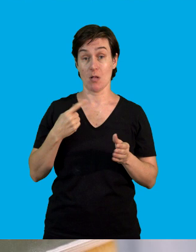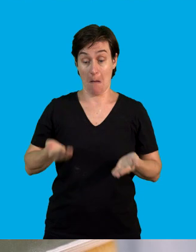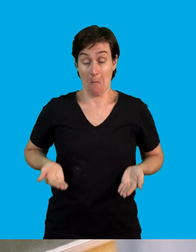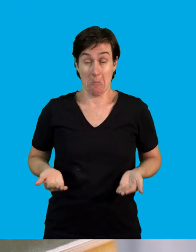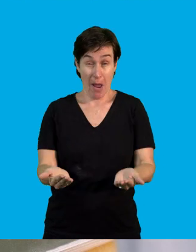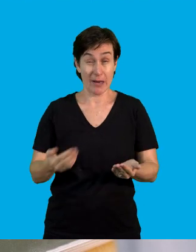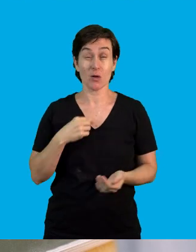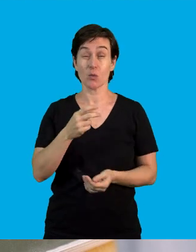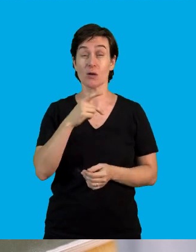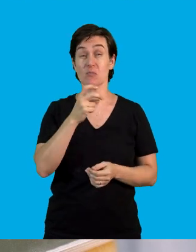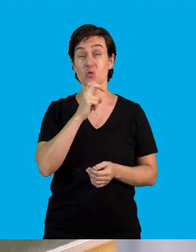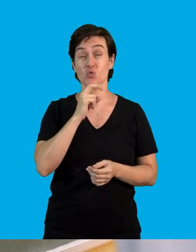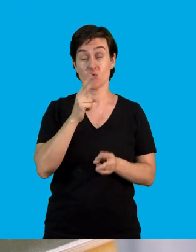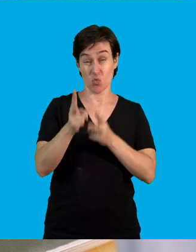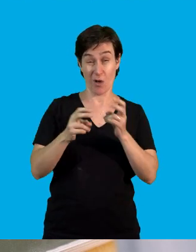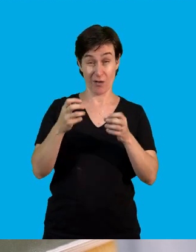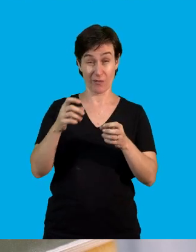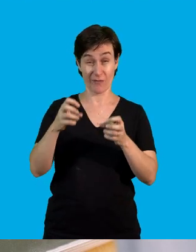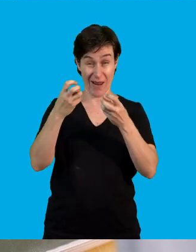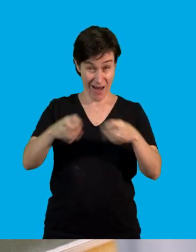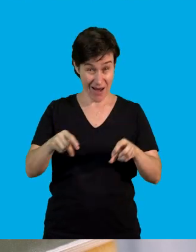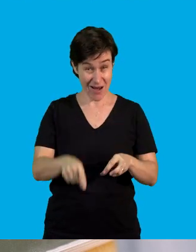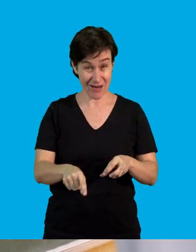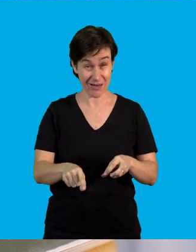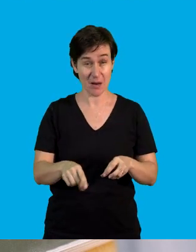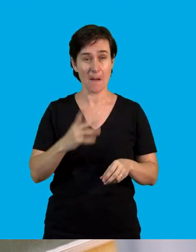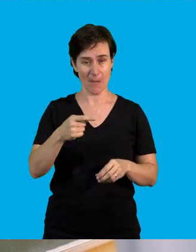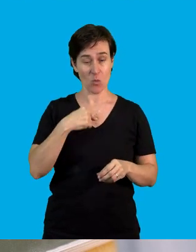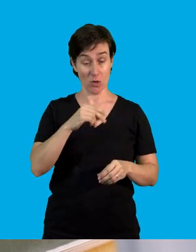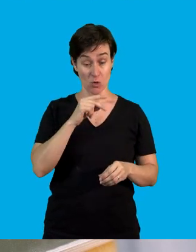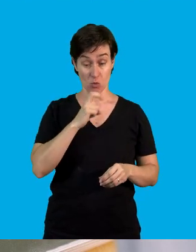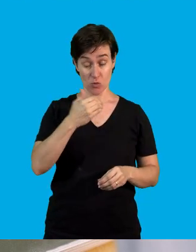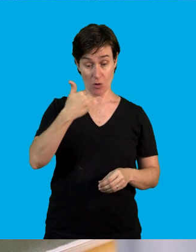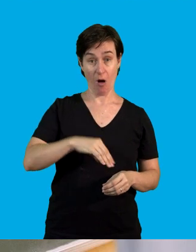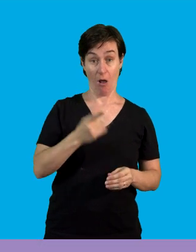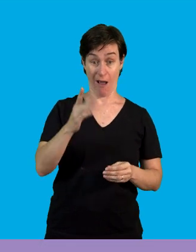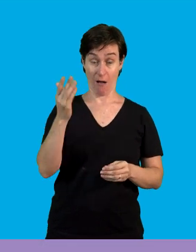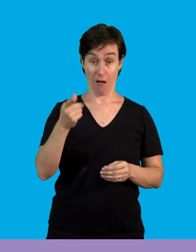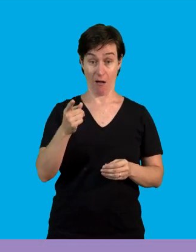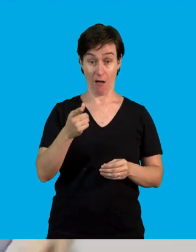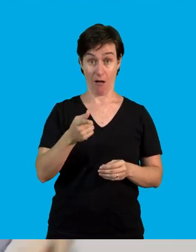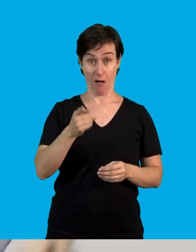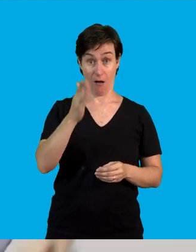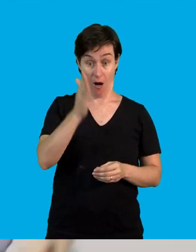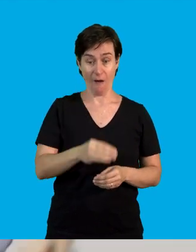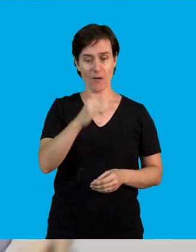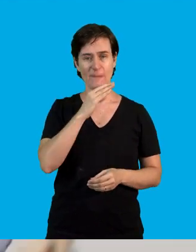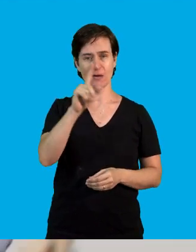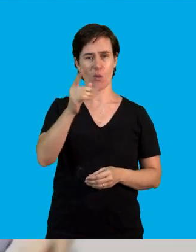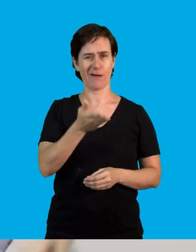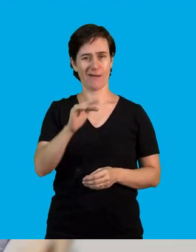We use half a dozen of eggs when we are baking, but we never relate to them as fractions.